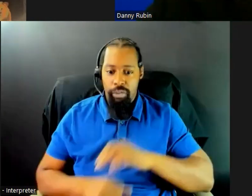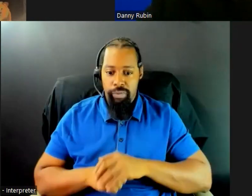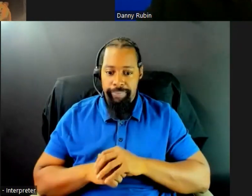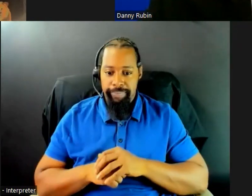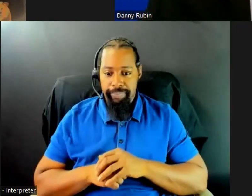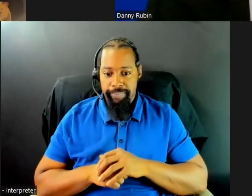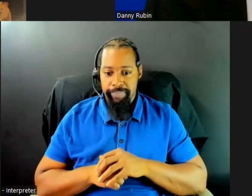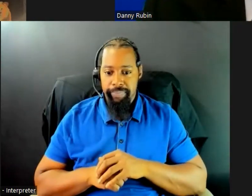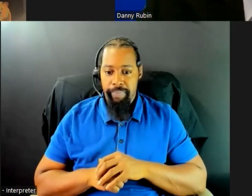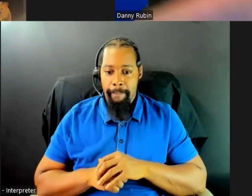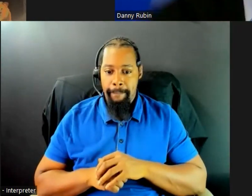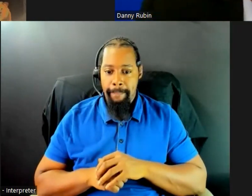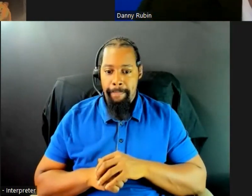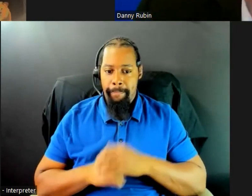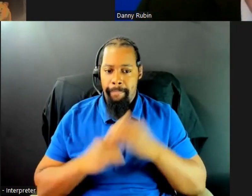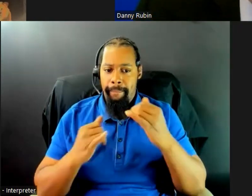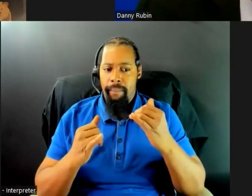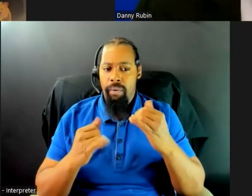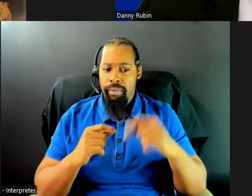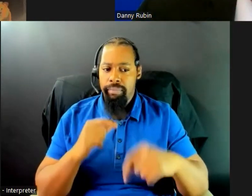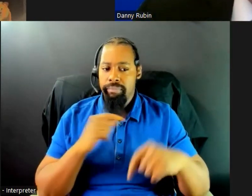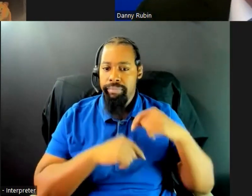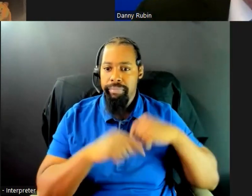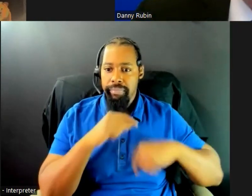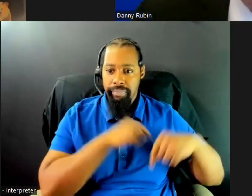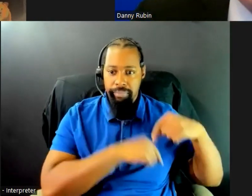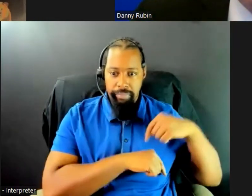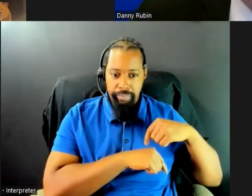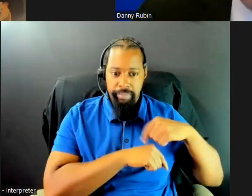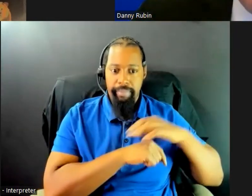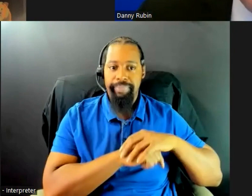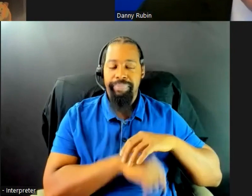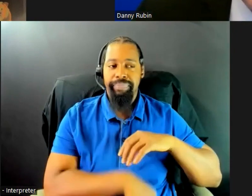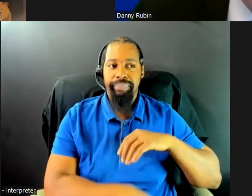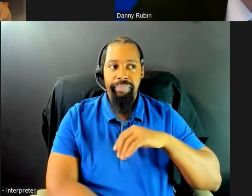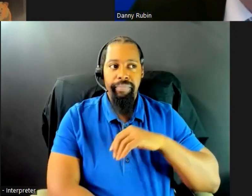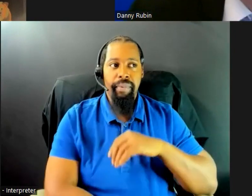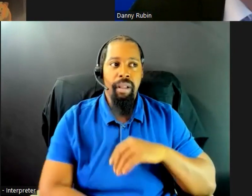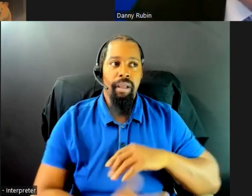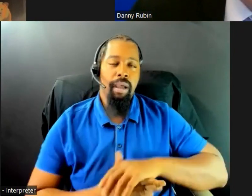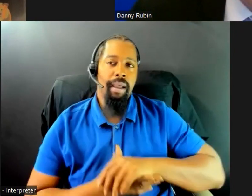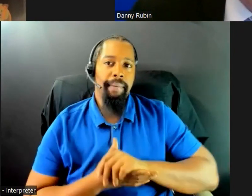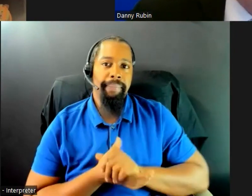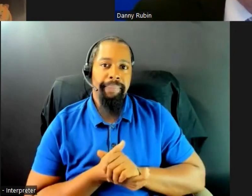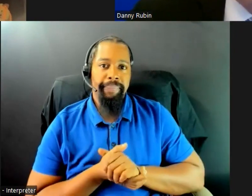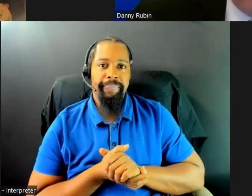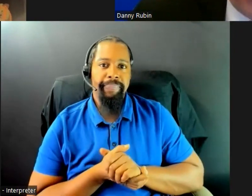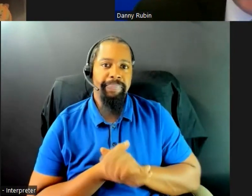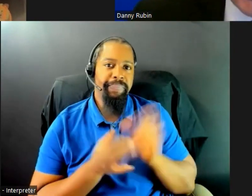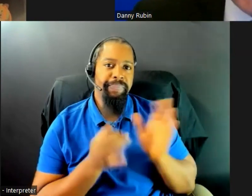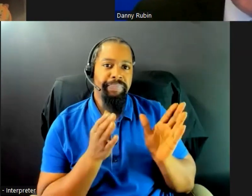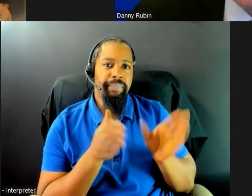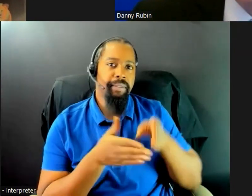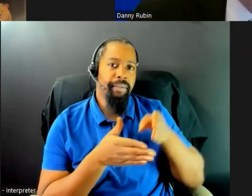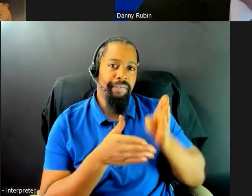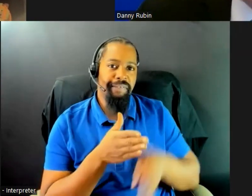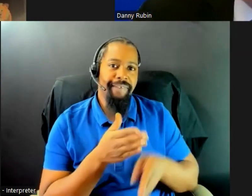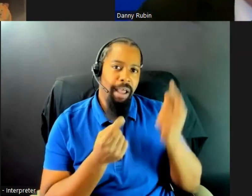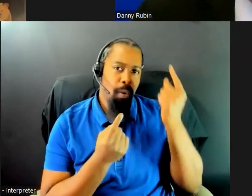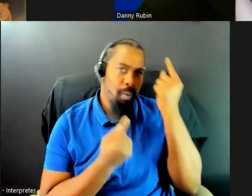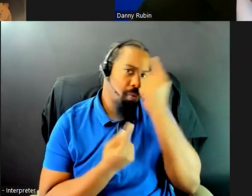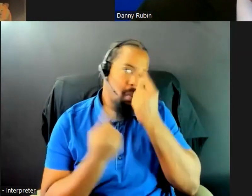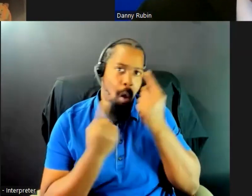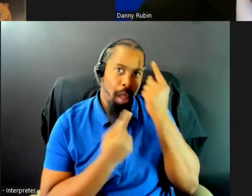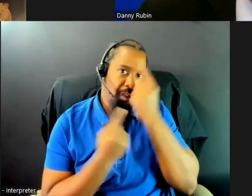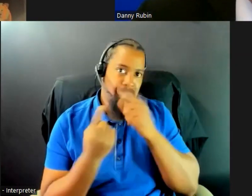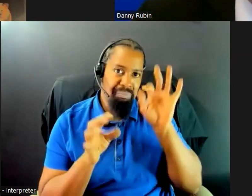Let's go back, Sharon. We'll sort of try to wrap up with some final thoughts for the students. Again, you